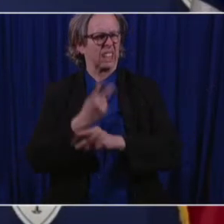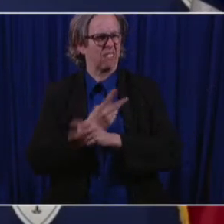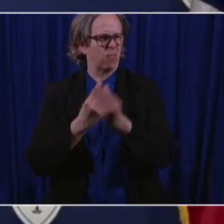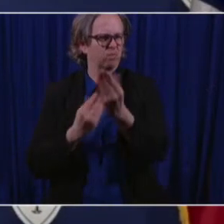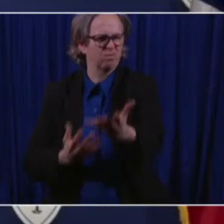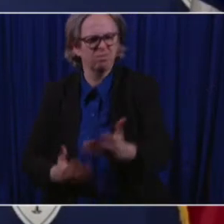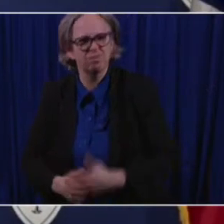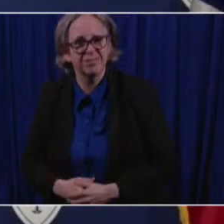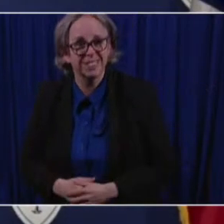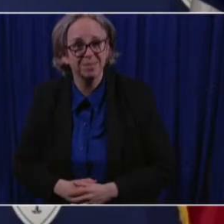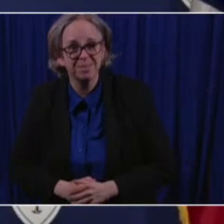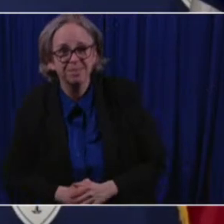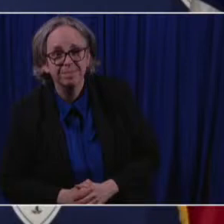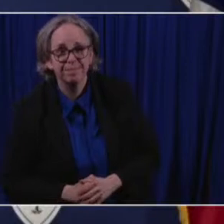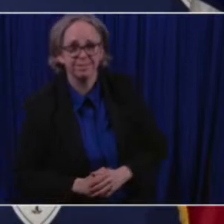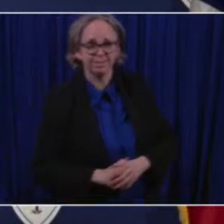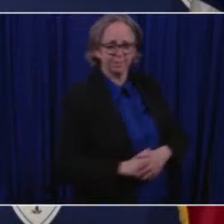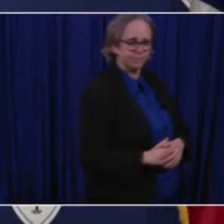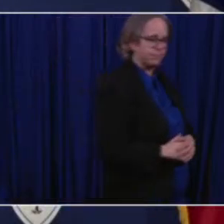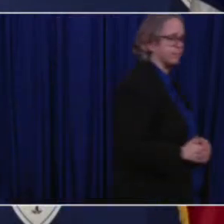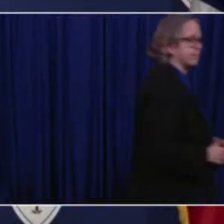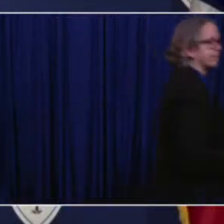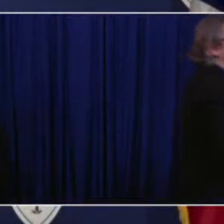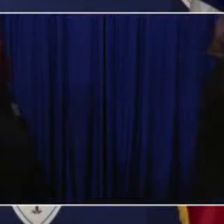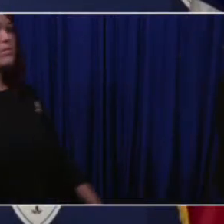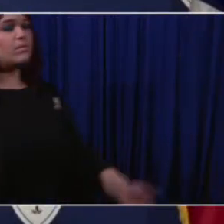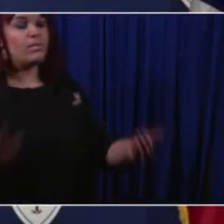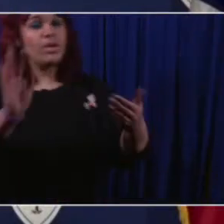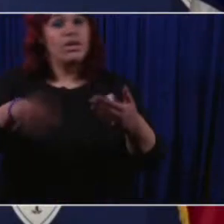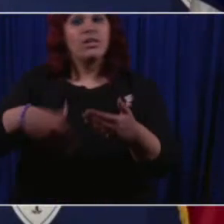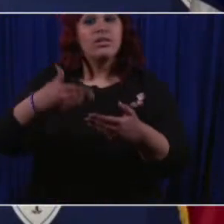Next question is from Luis Gill at Ohio Latino Television.